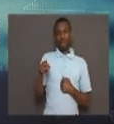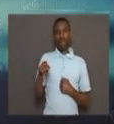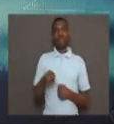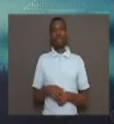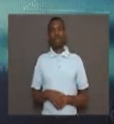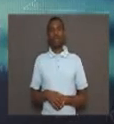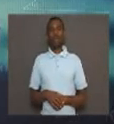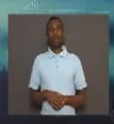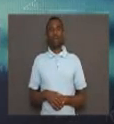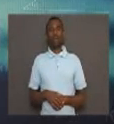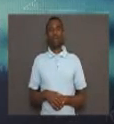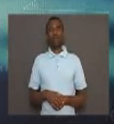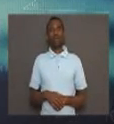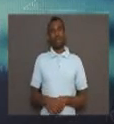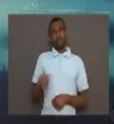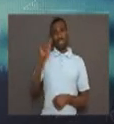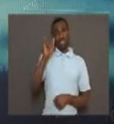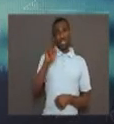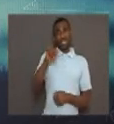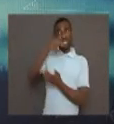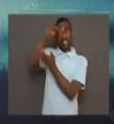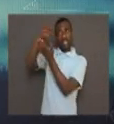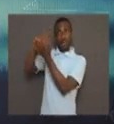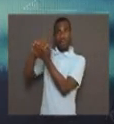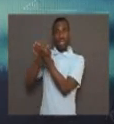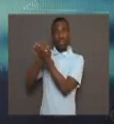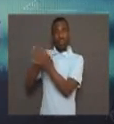tune with that station.